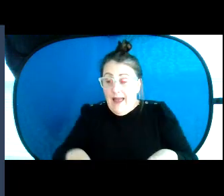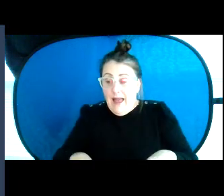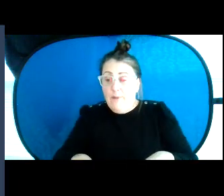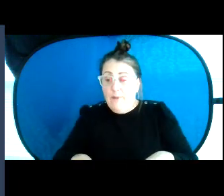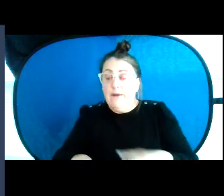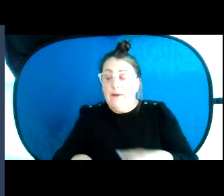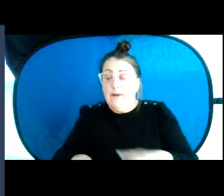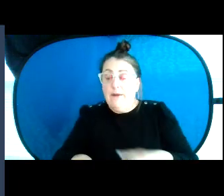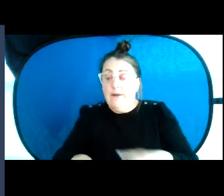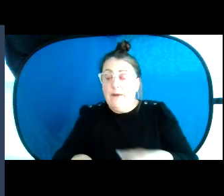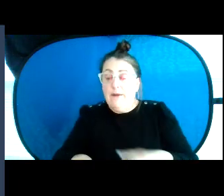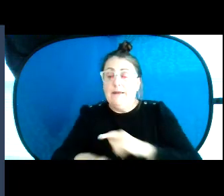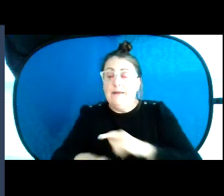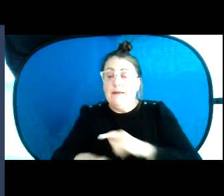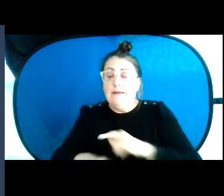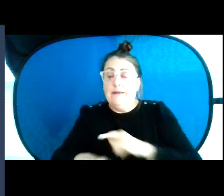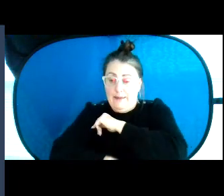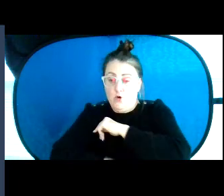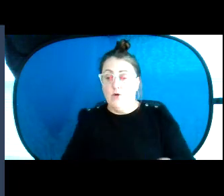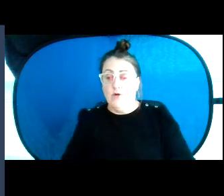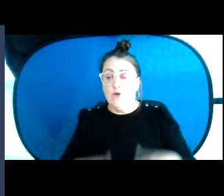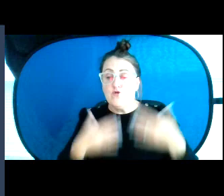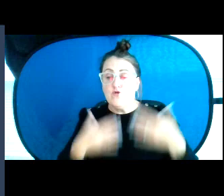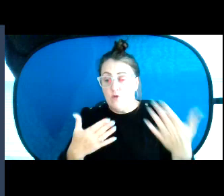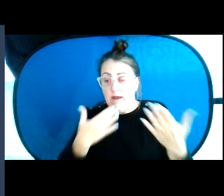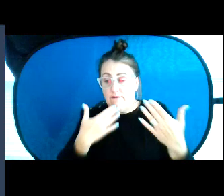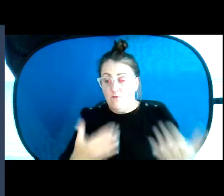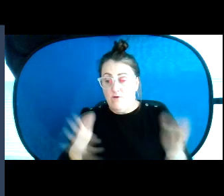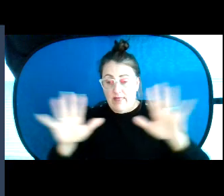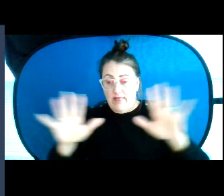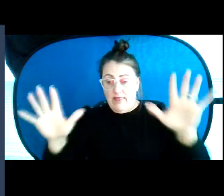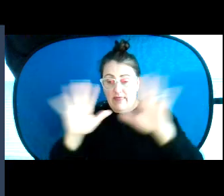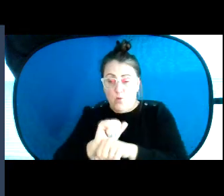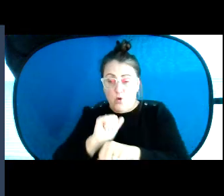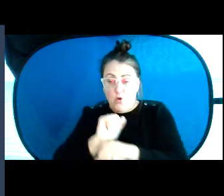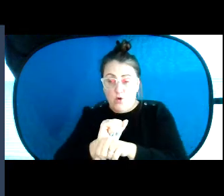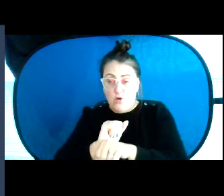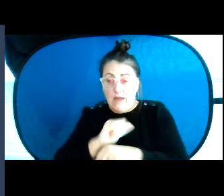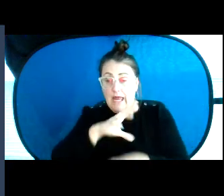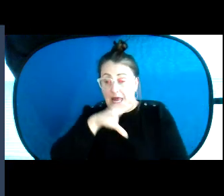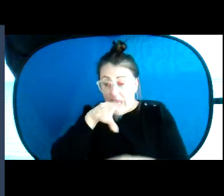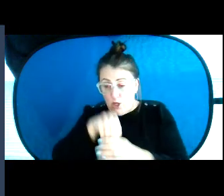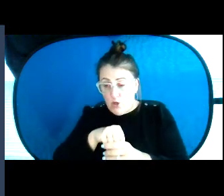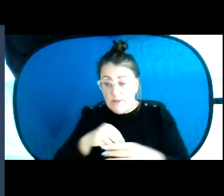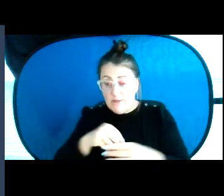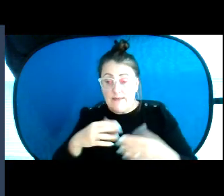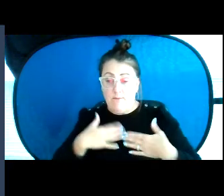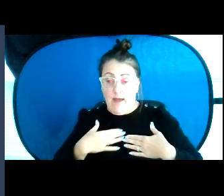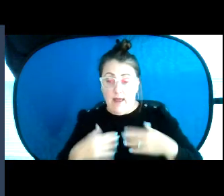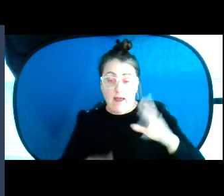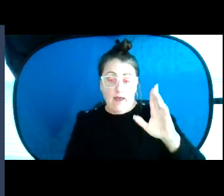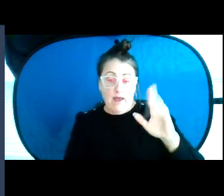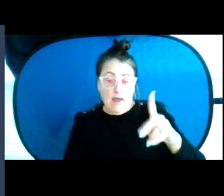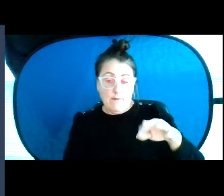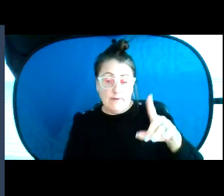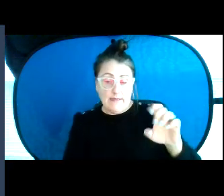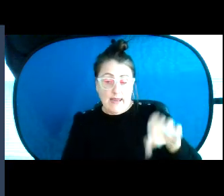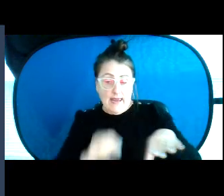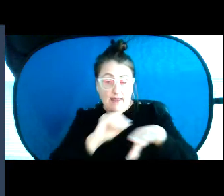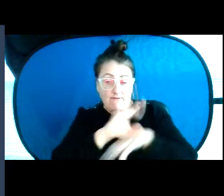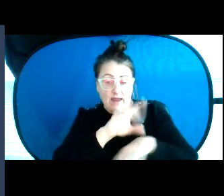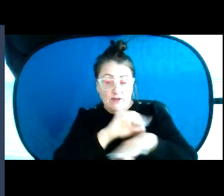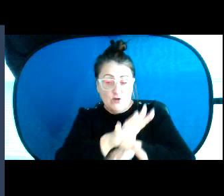and we are grateful for their work on that. That includes my updates on advisory opportunities and outcomes